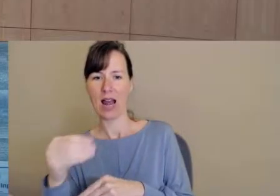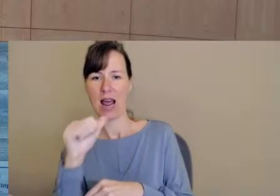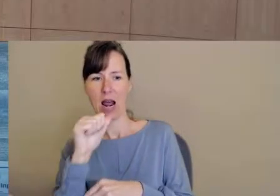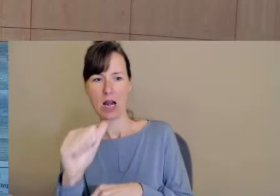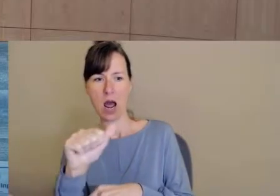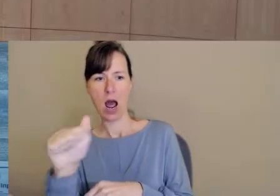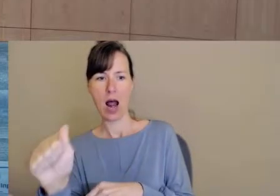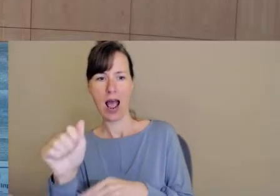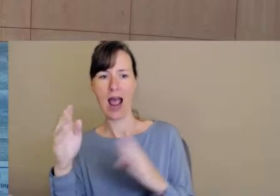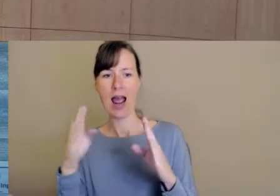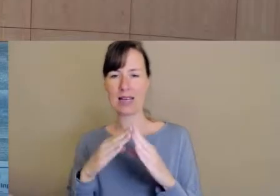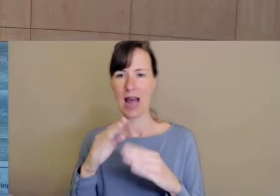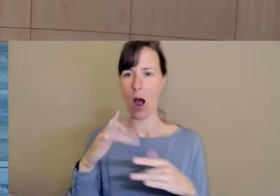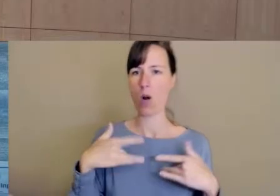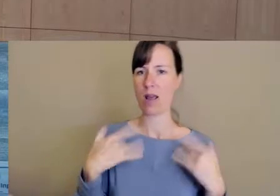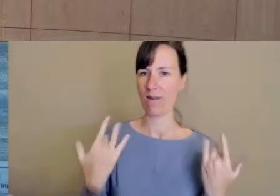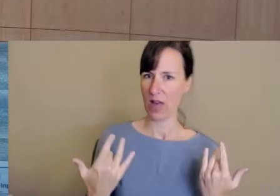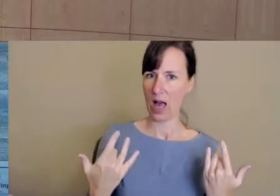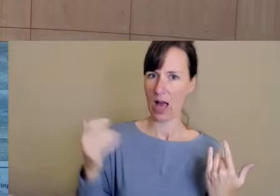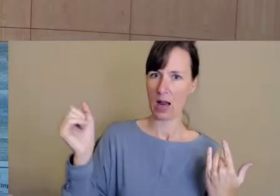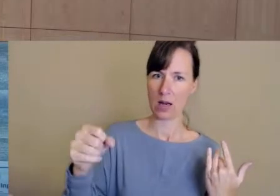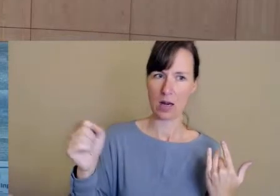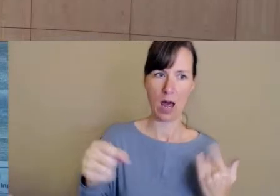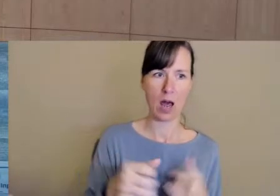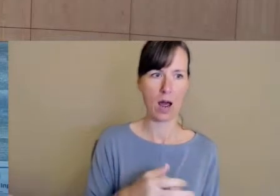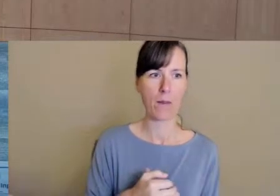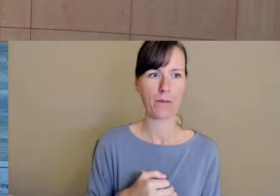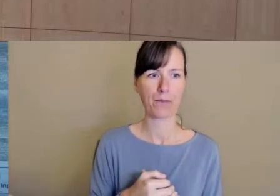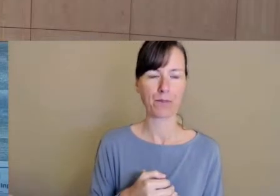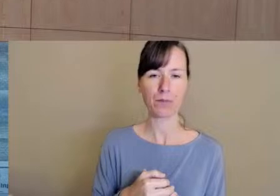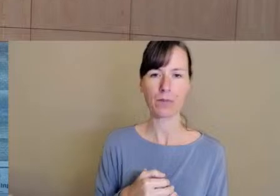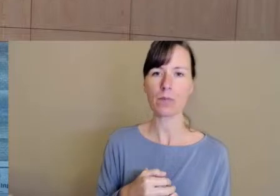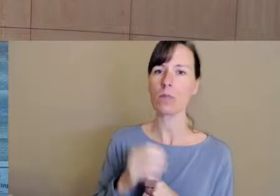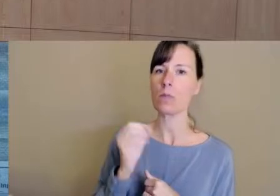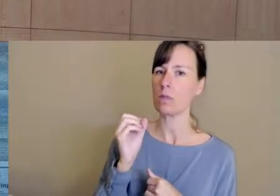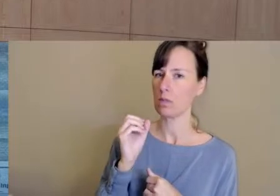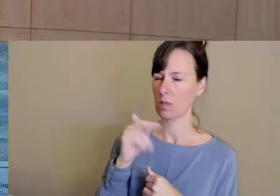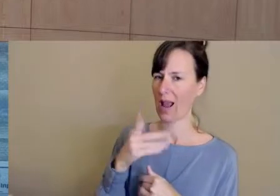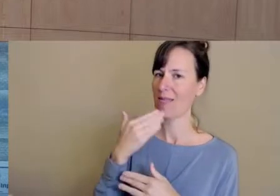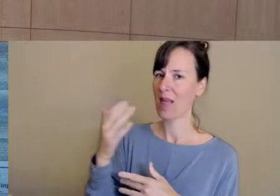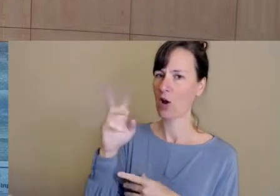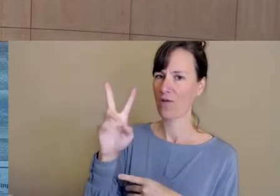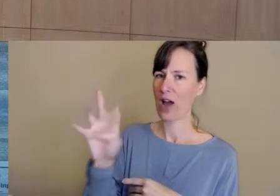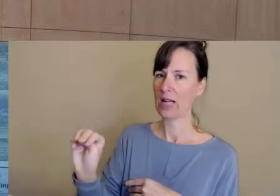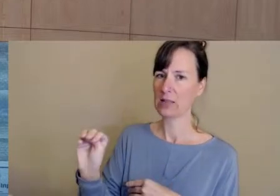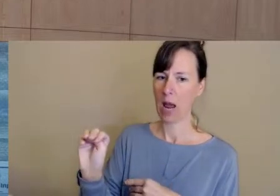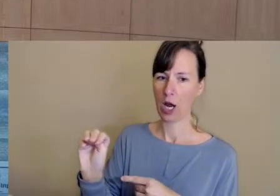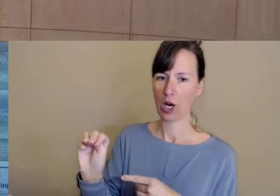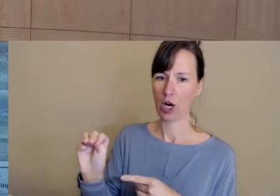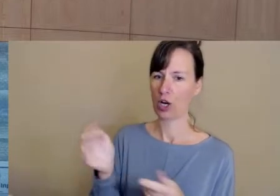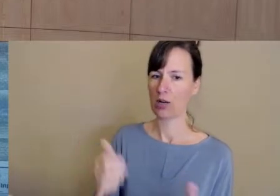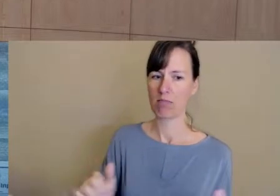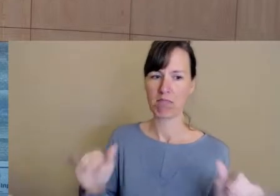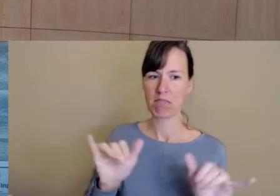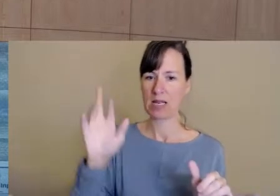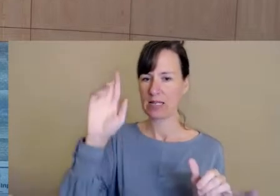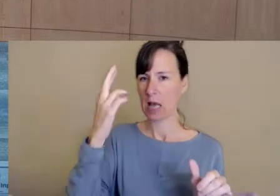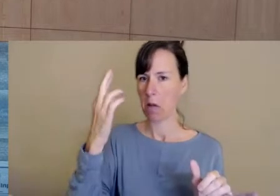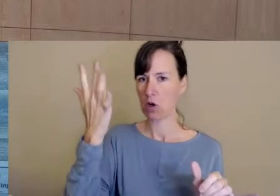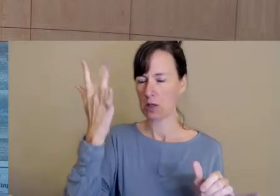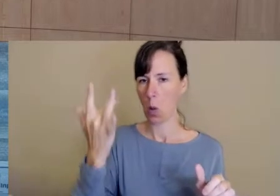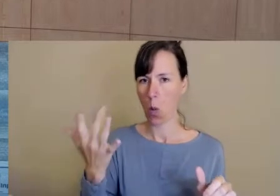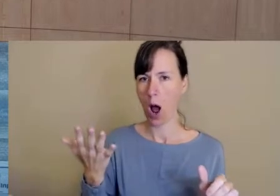Yeah, go ahead. Please. Thank you, Vice Mayor. The same reason why